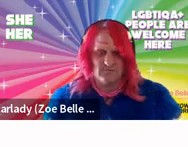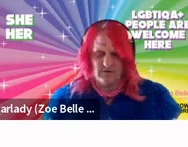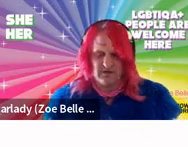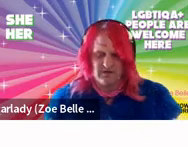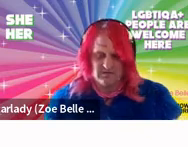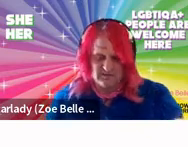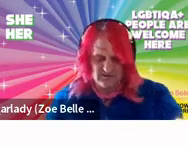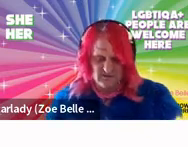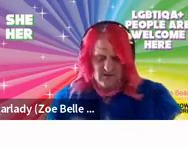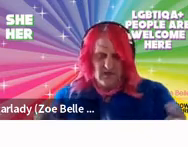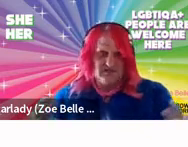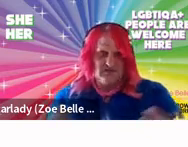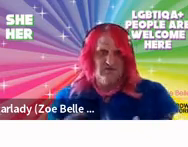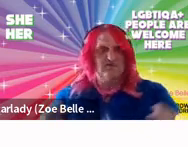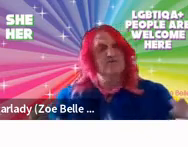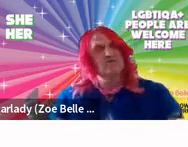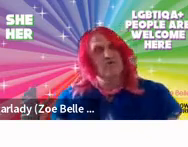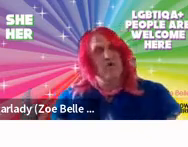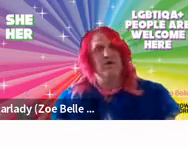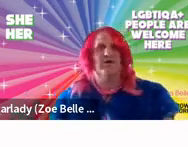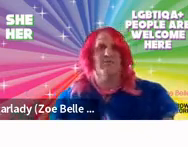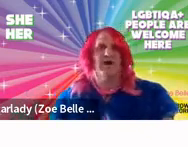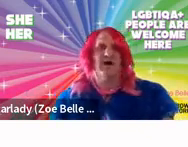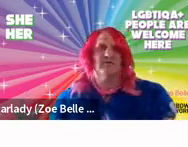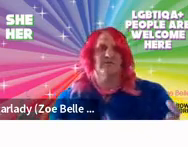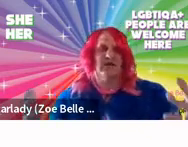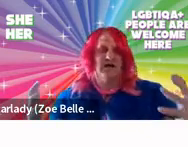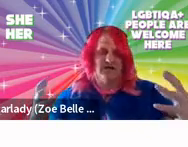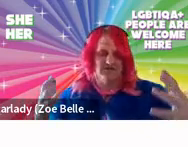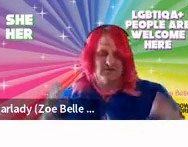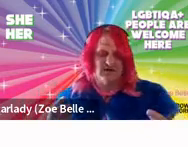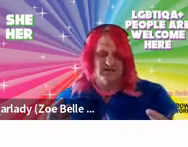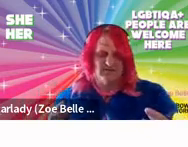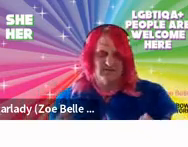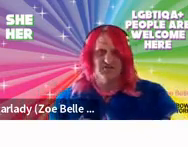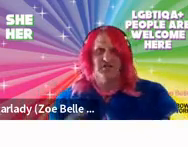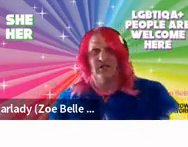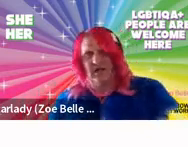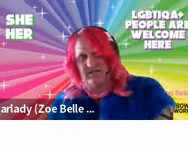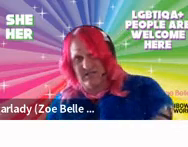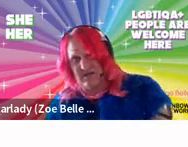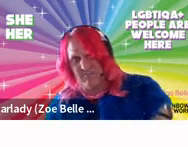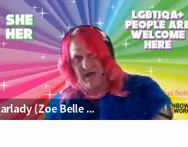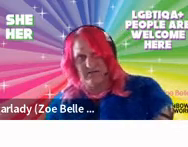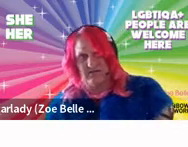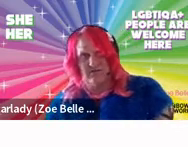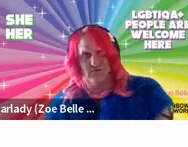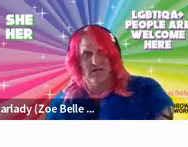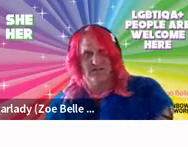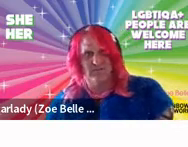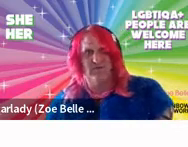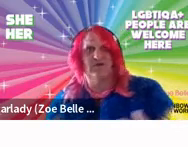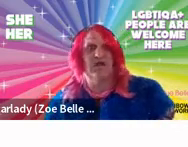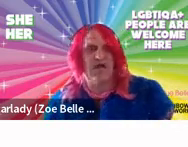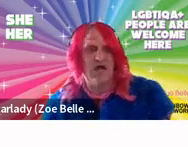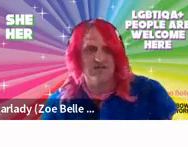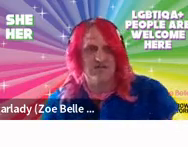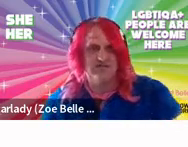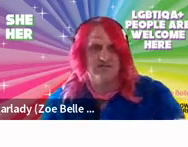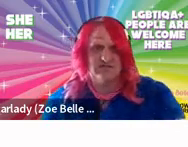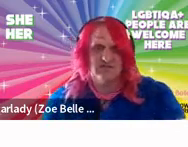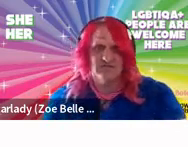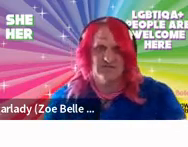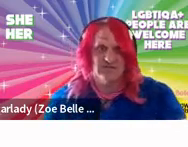like experience. And so in talking about transmisogyny and its impact on trans women and